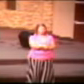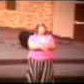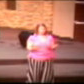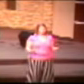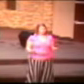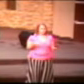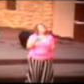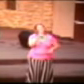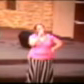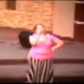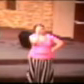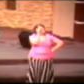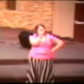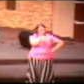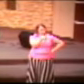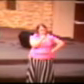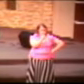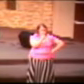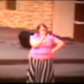Have you thought about that?